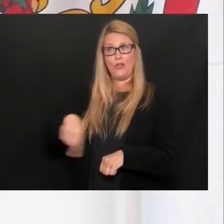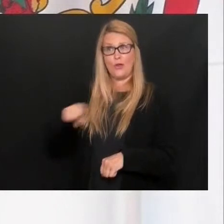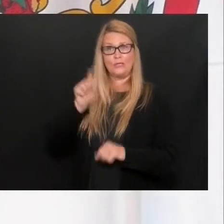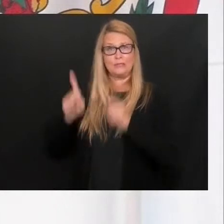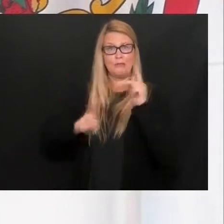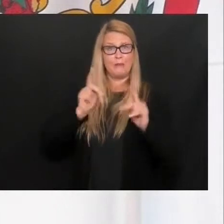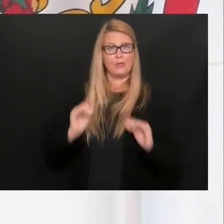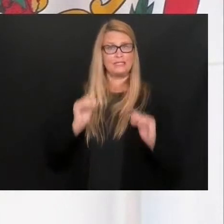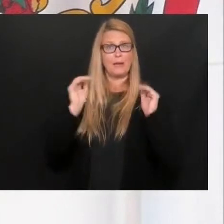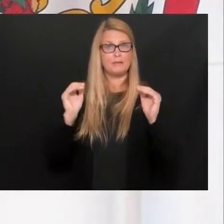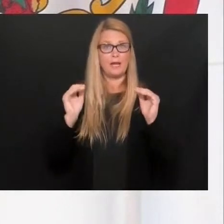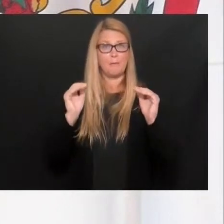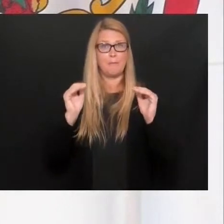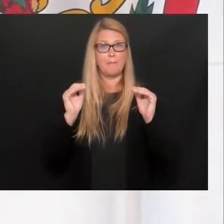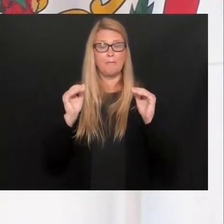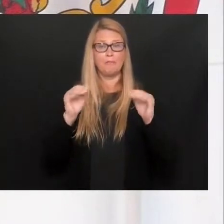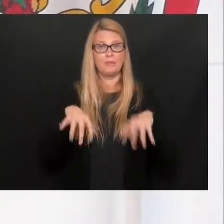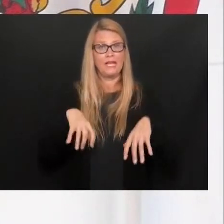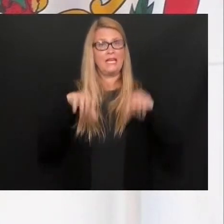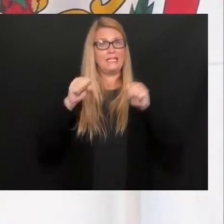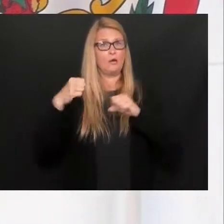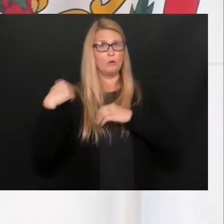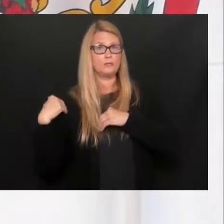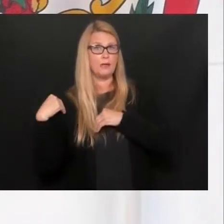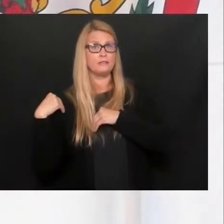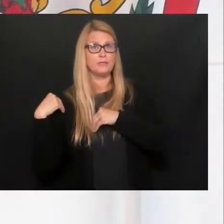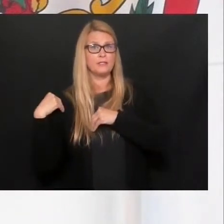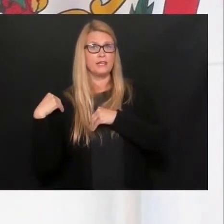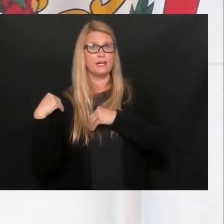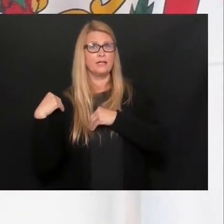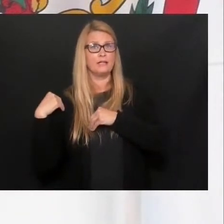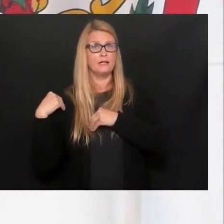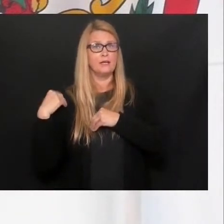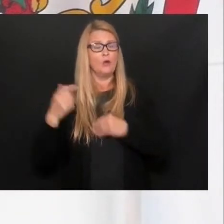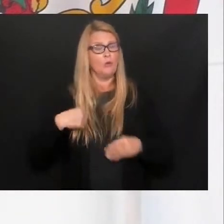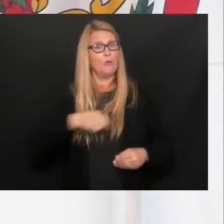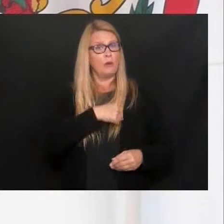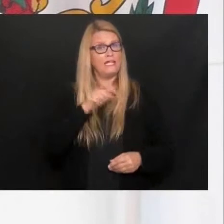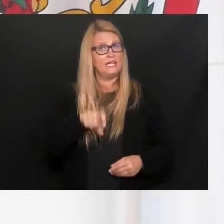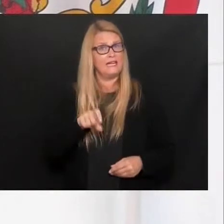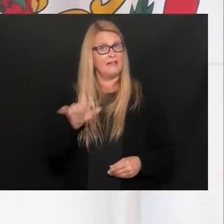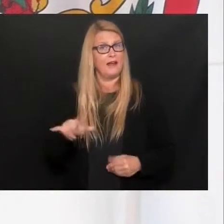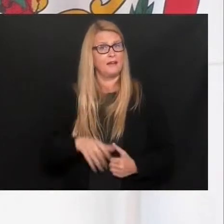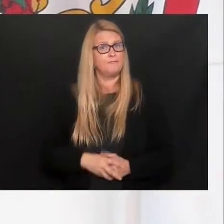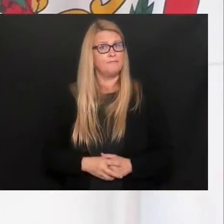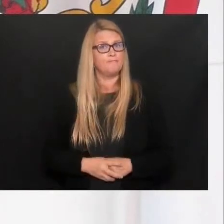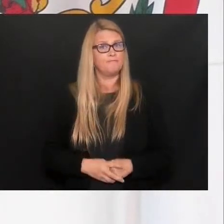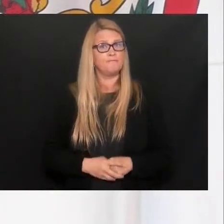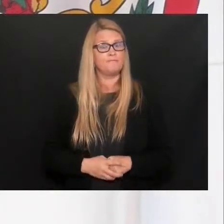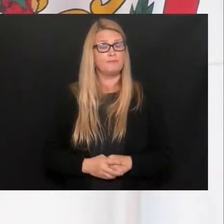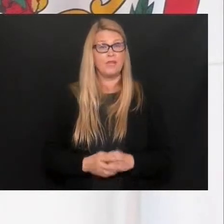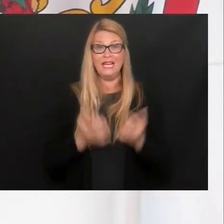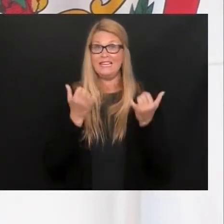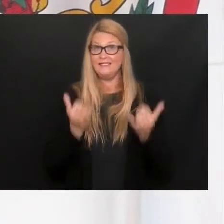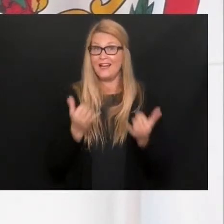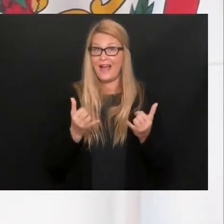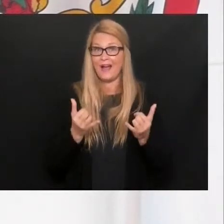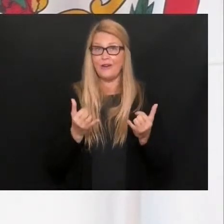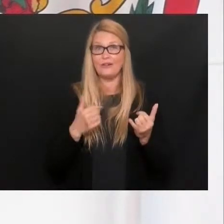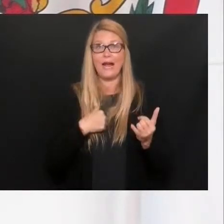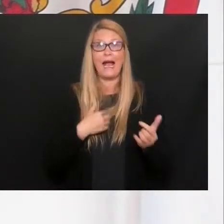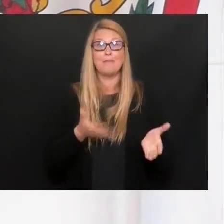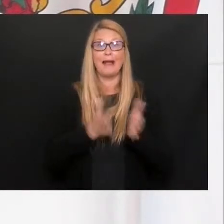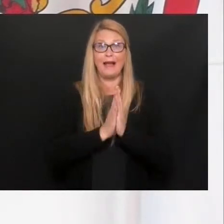time that we needed them so badly. Now just think, all we're asking you to